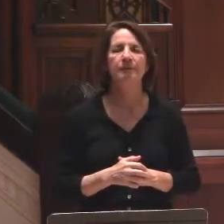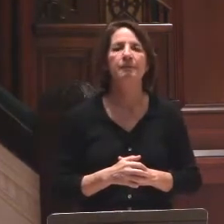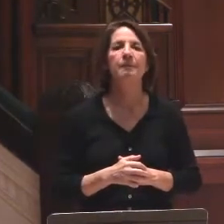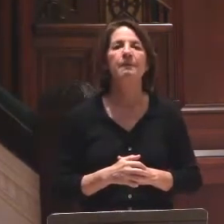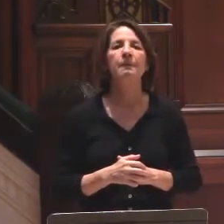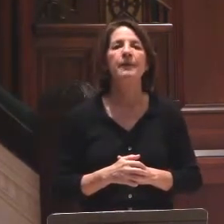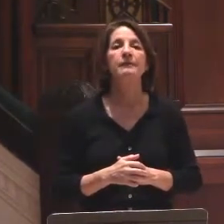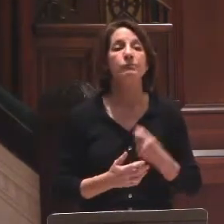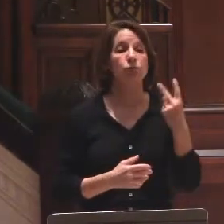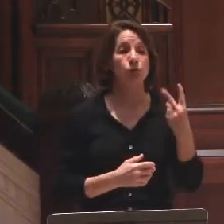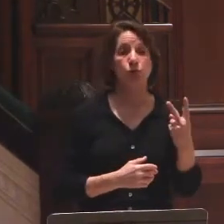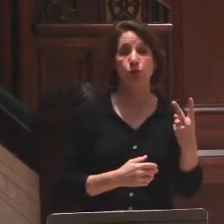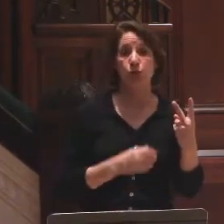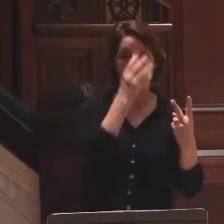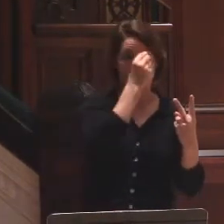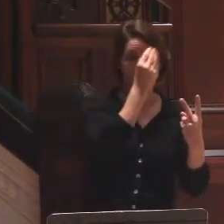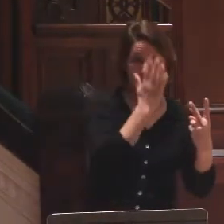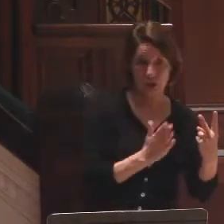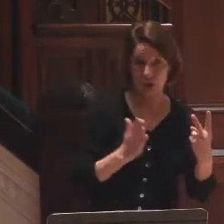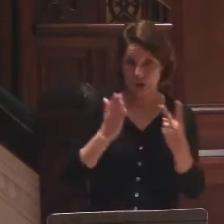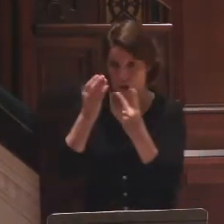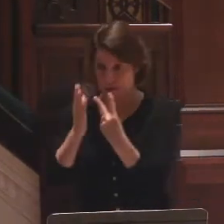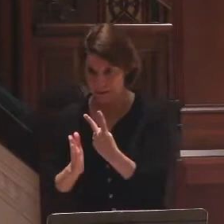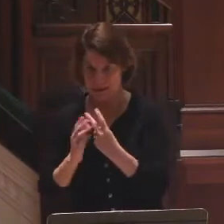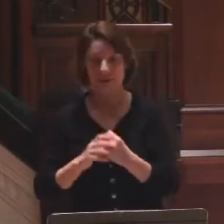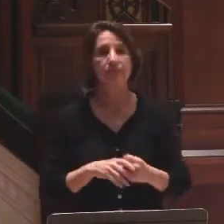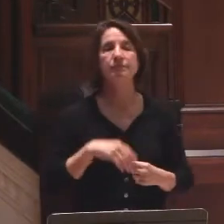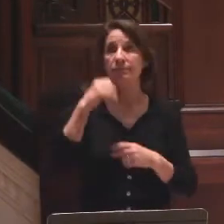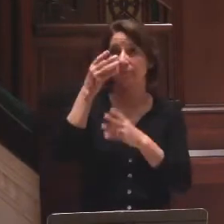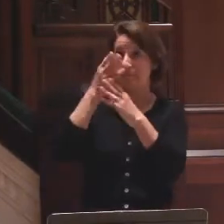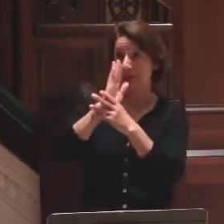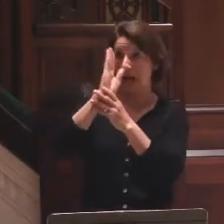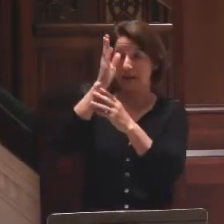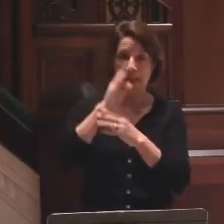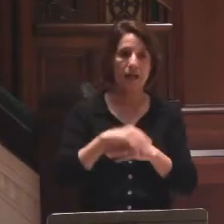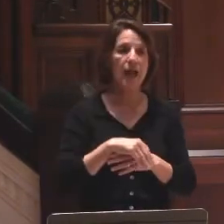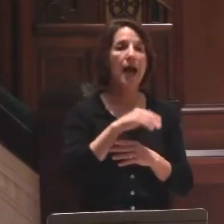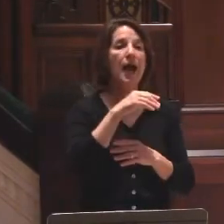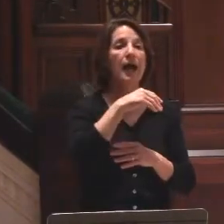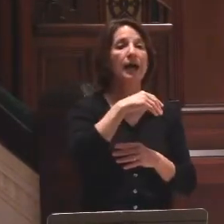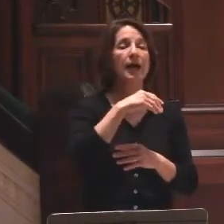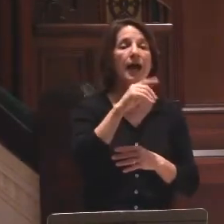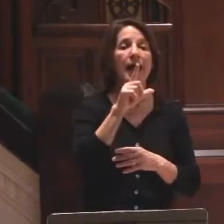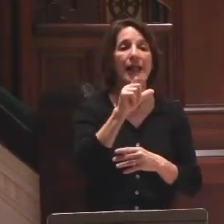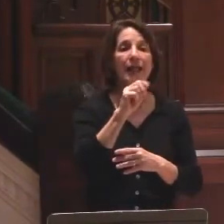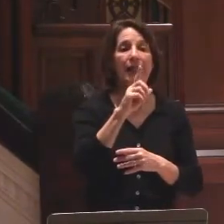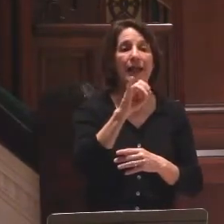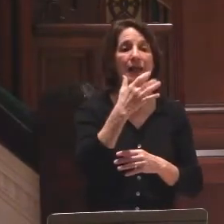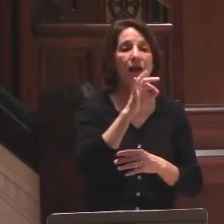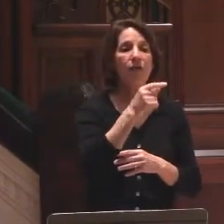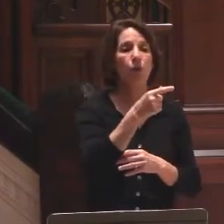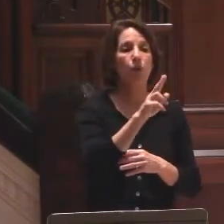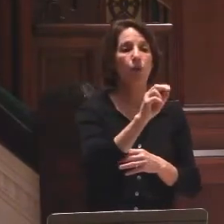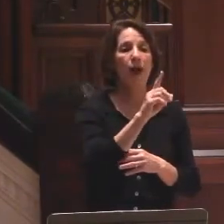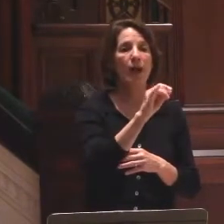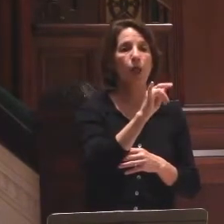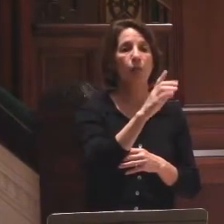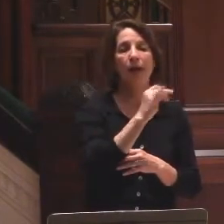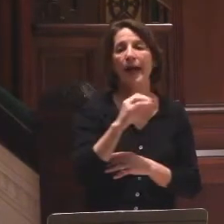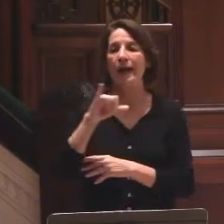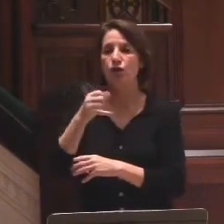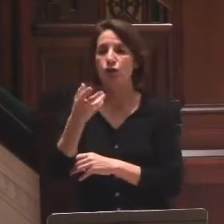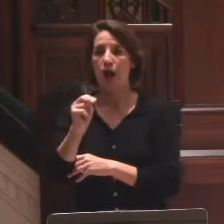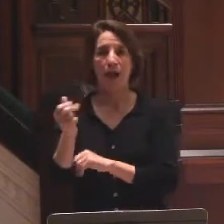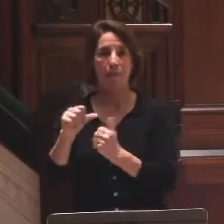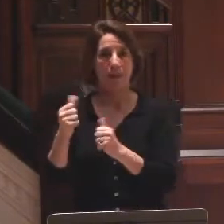So we have two messengers that God has sent, Our Lady of Guadalupe and John the Baptist. They both came to the